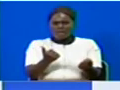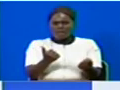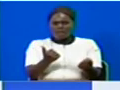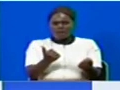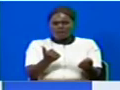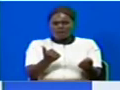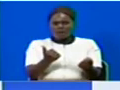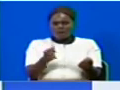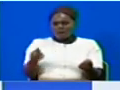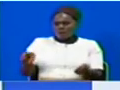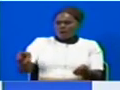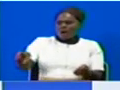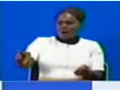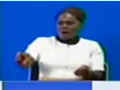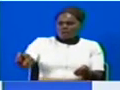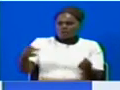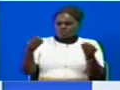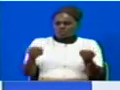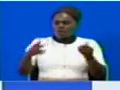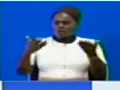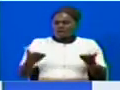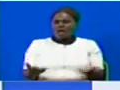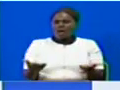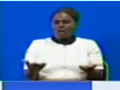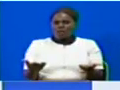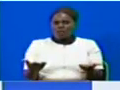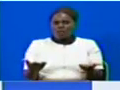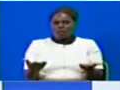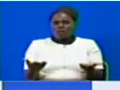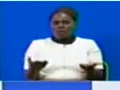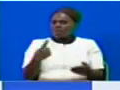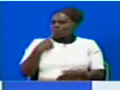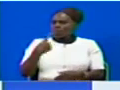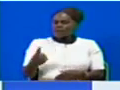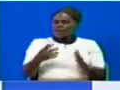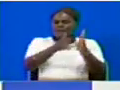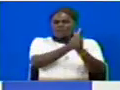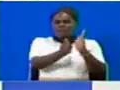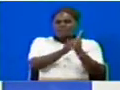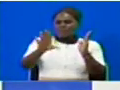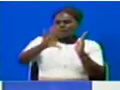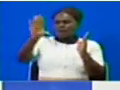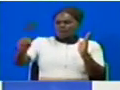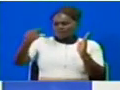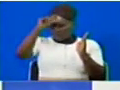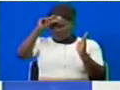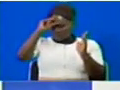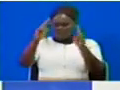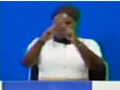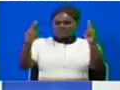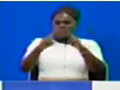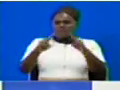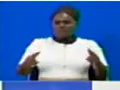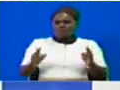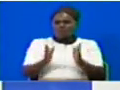the fall armyworm. To address this fast-unfolding emergency, 100 experts from African governments, international and